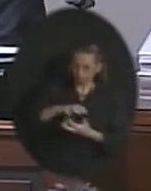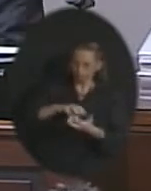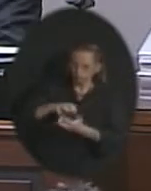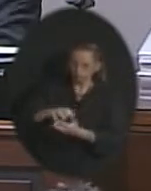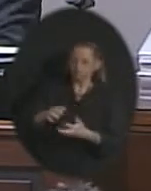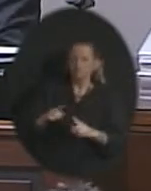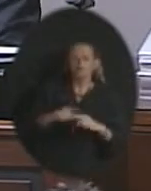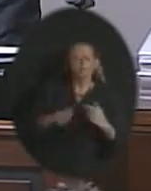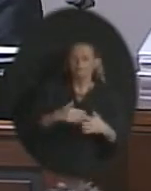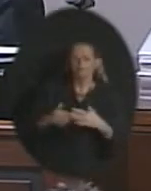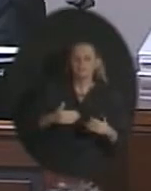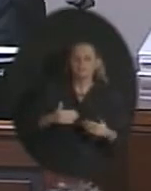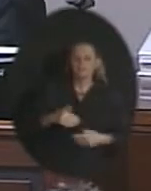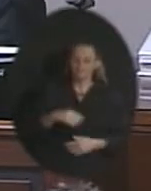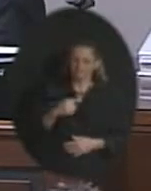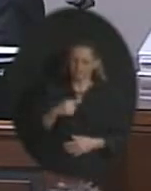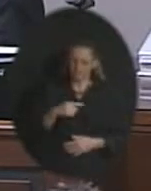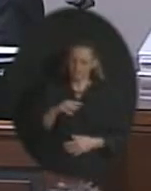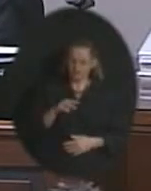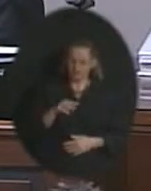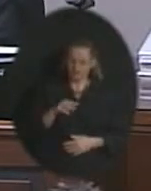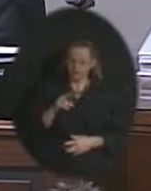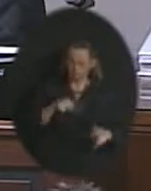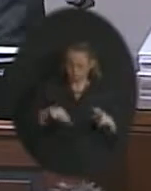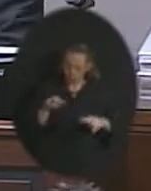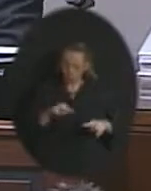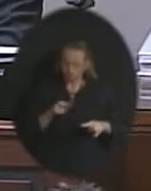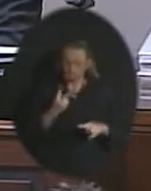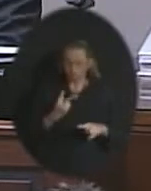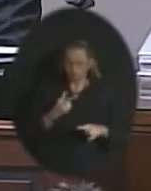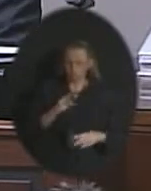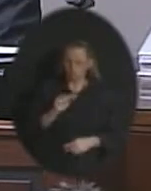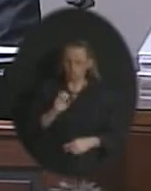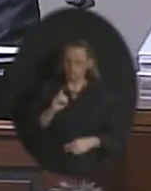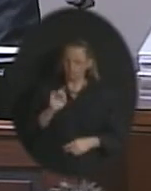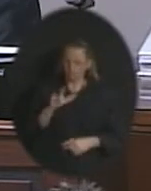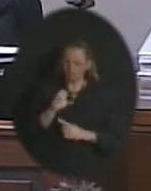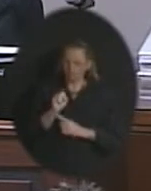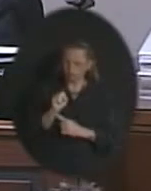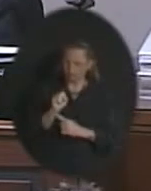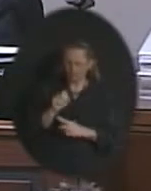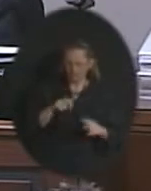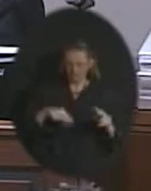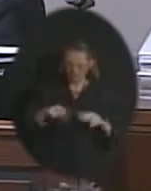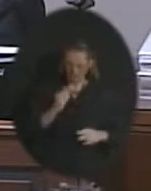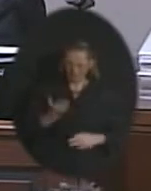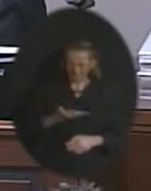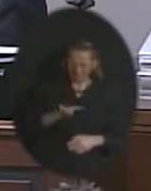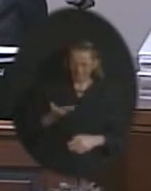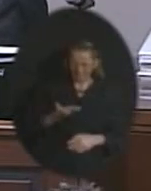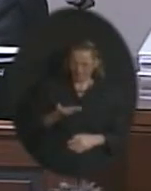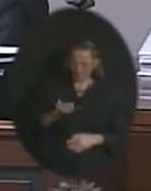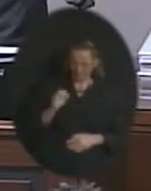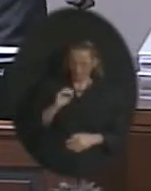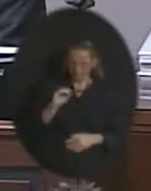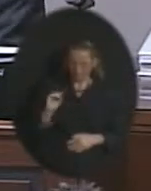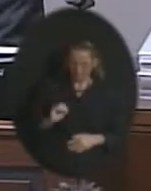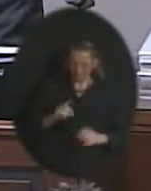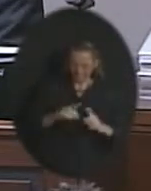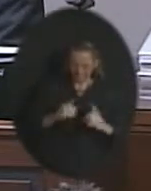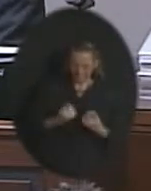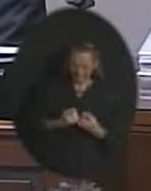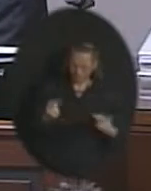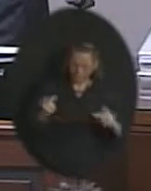Joplin and mapped it out over the district's program and gone through what is our worst-case scenario. And, folks, it's